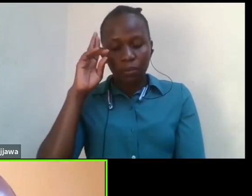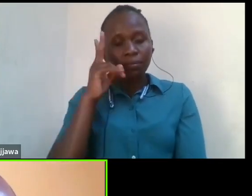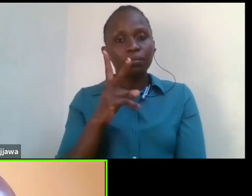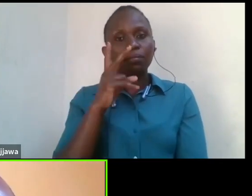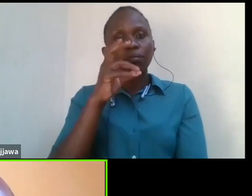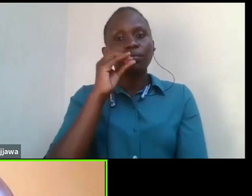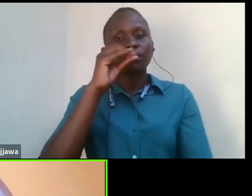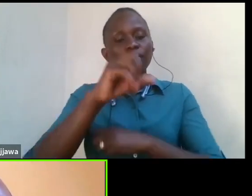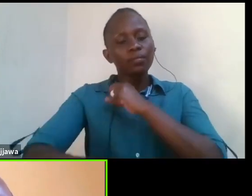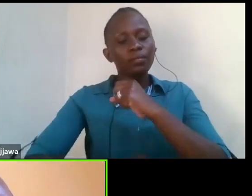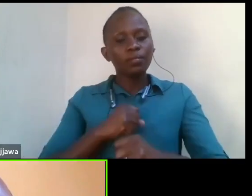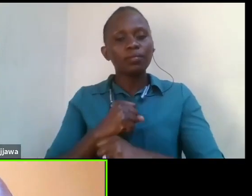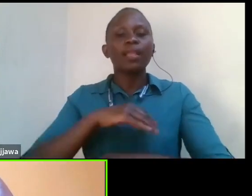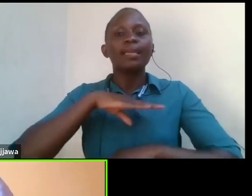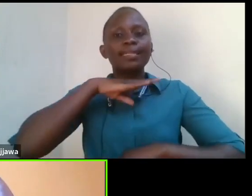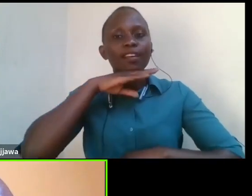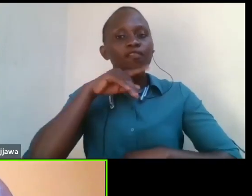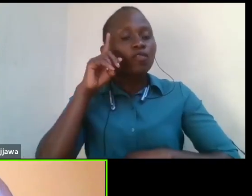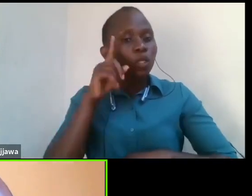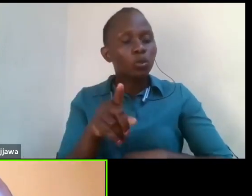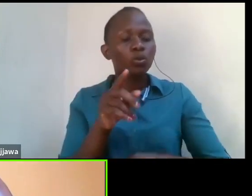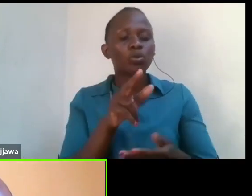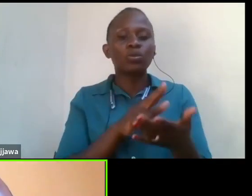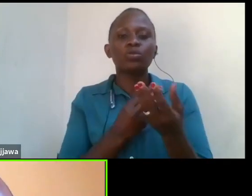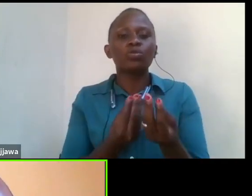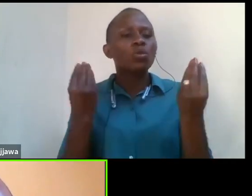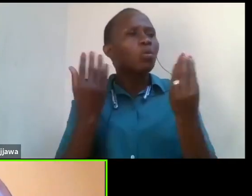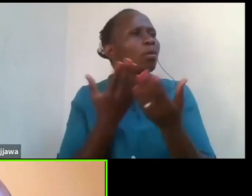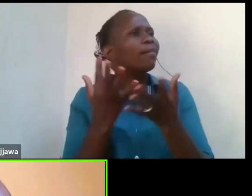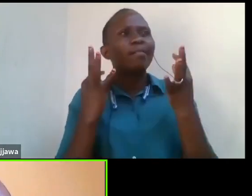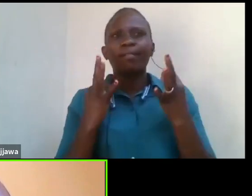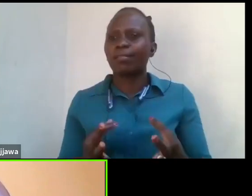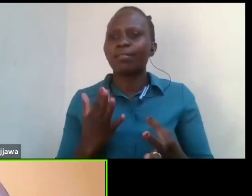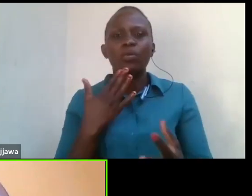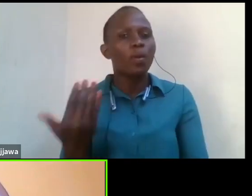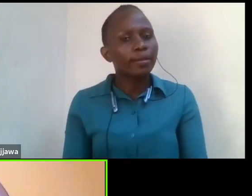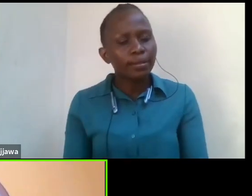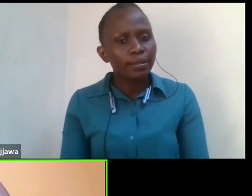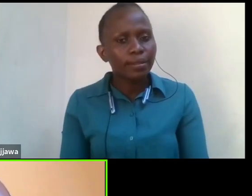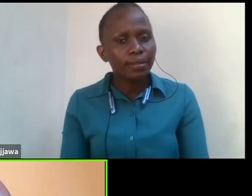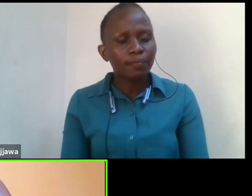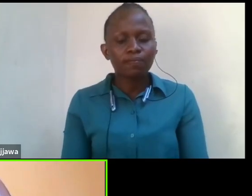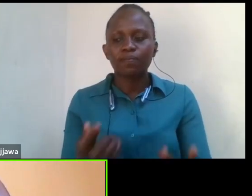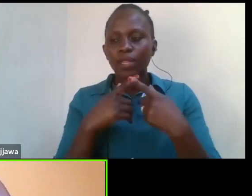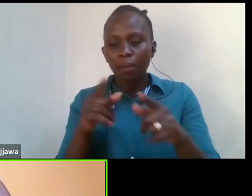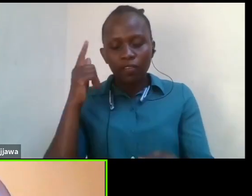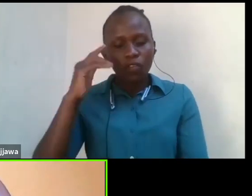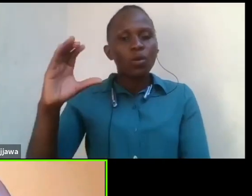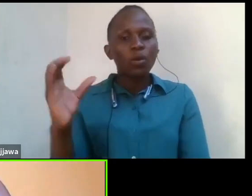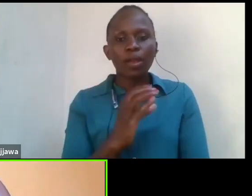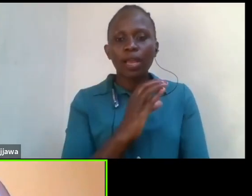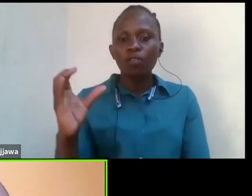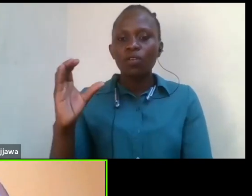do. And so, but for Coca-Cola, I decided, no, we are going to keep our formulation as a trade